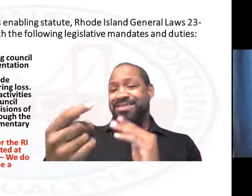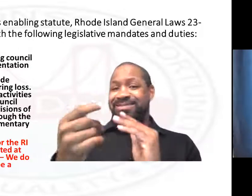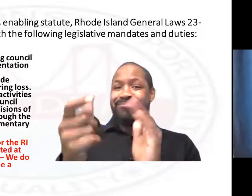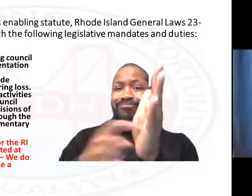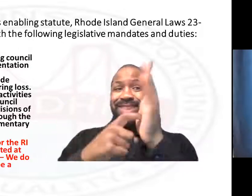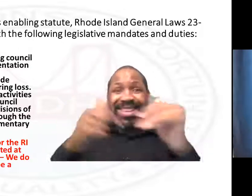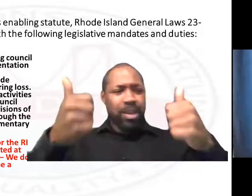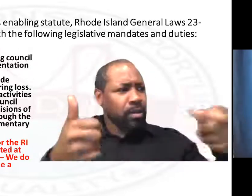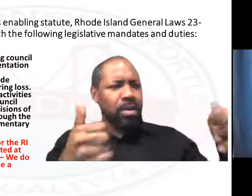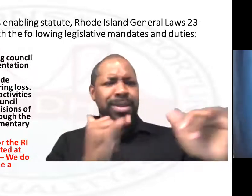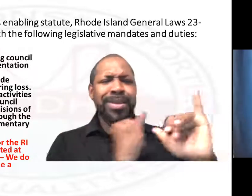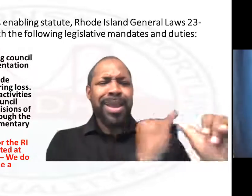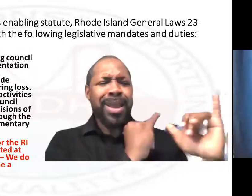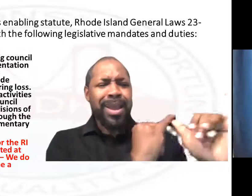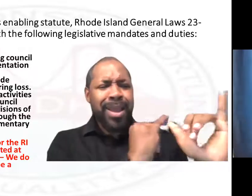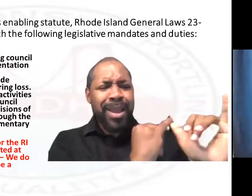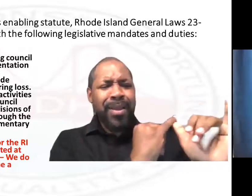same time as the 8th mandate.